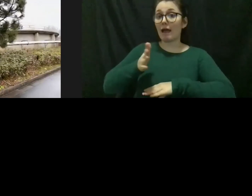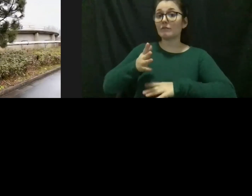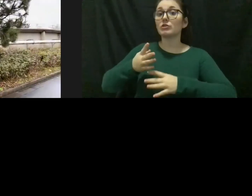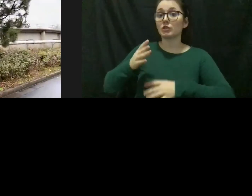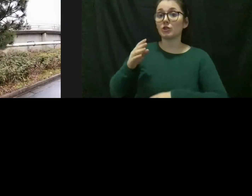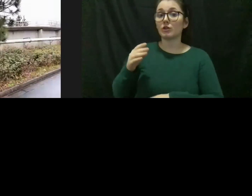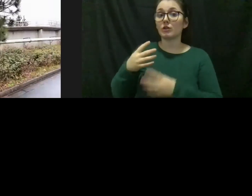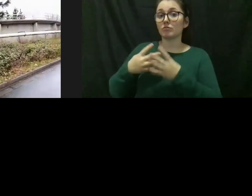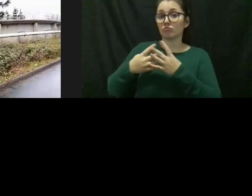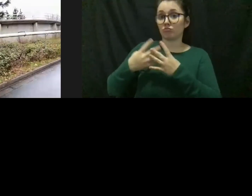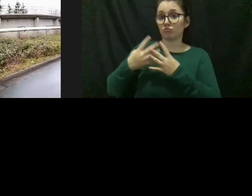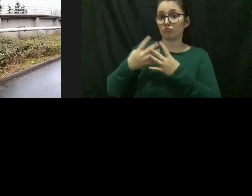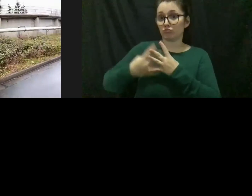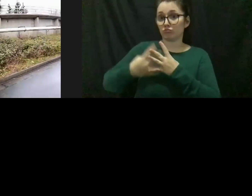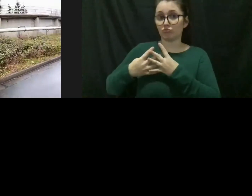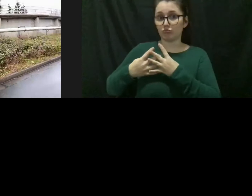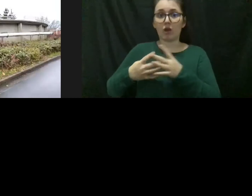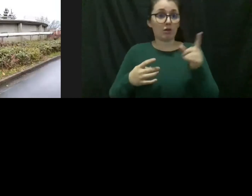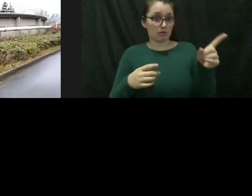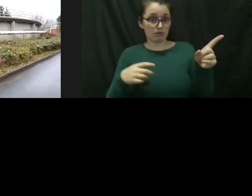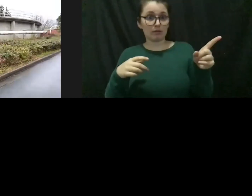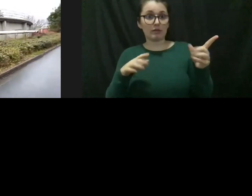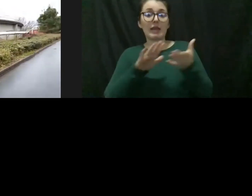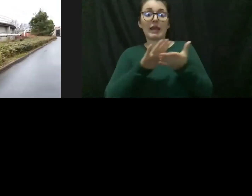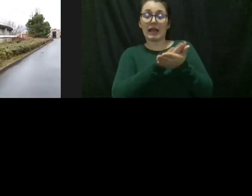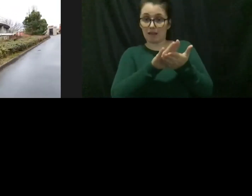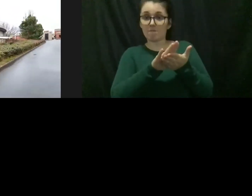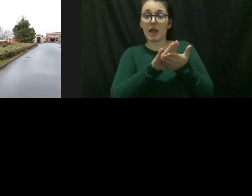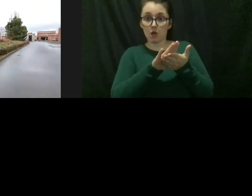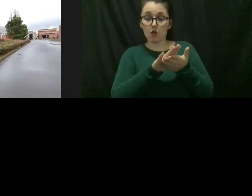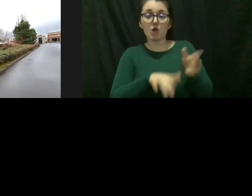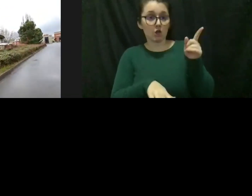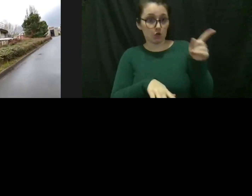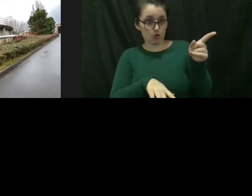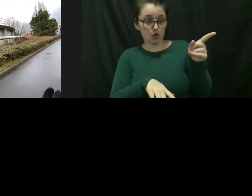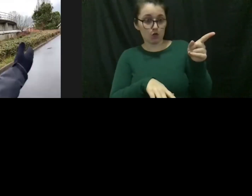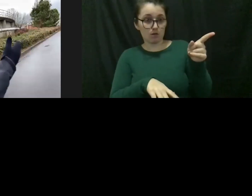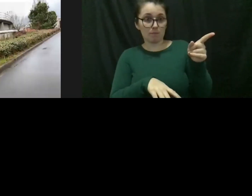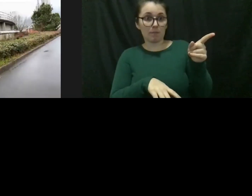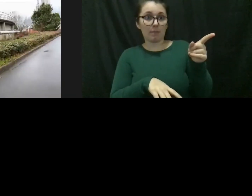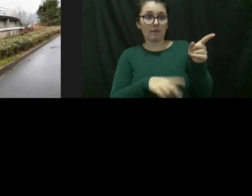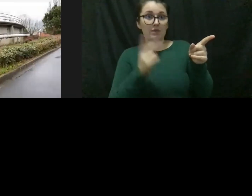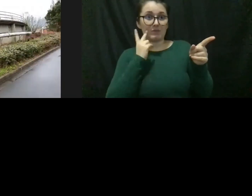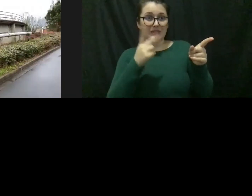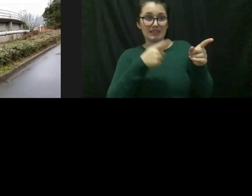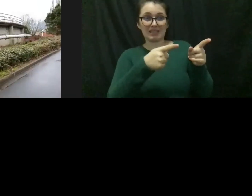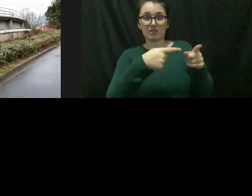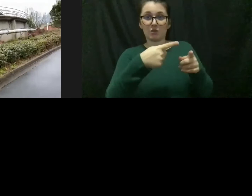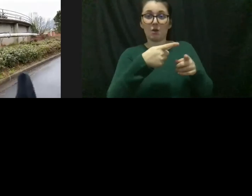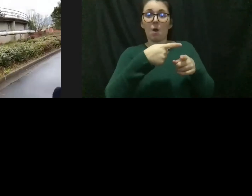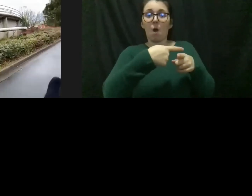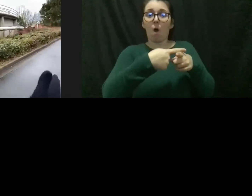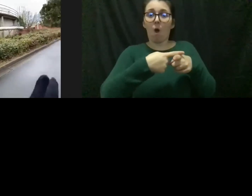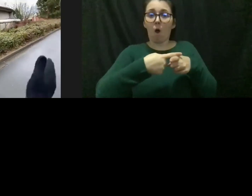these structures here. That's those primary clarifiers. Which has an arm in there on the top